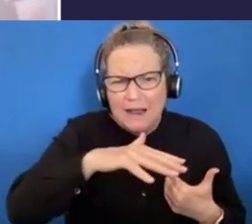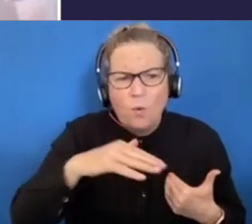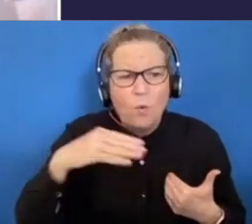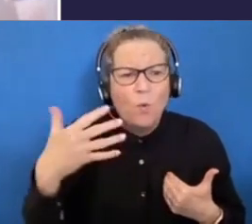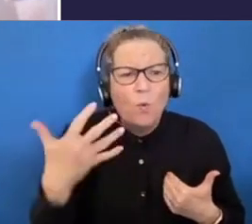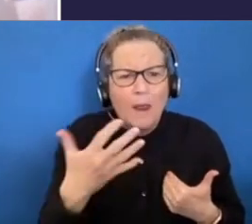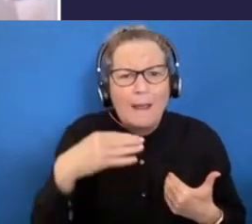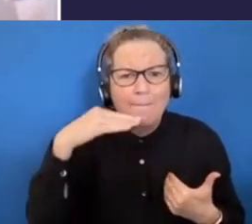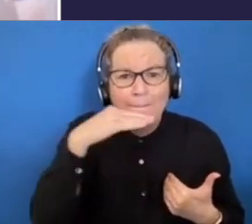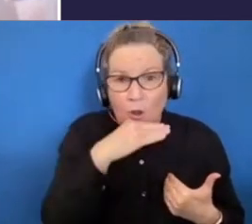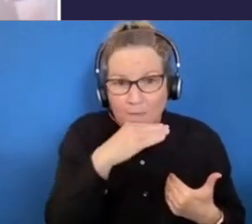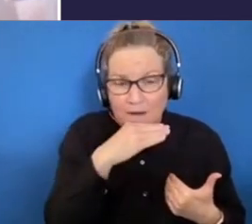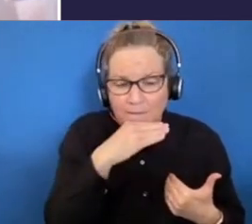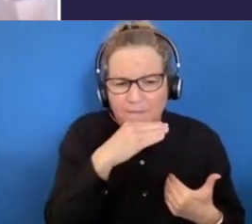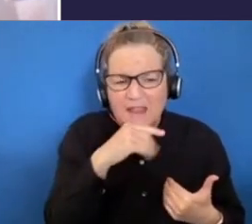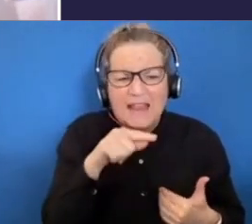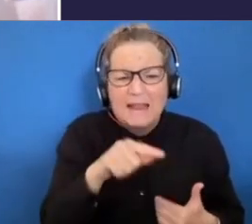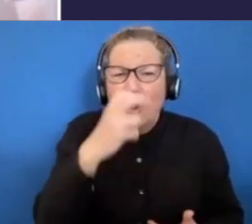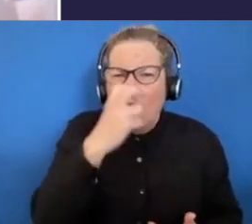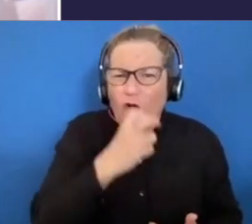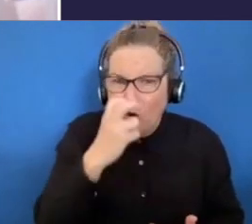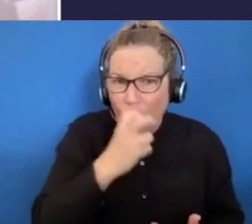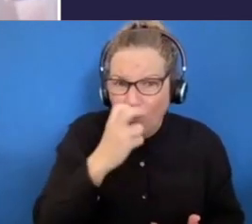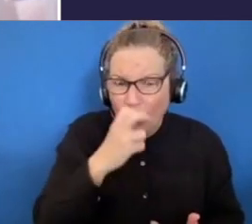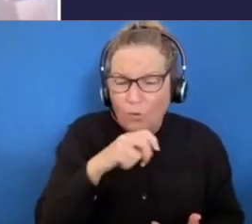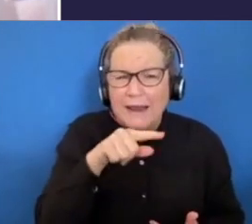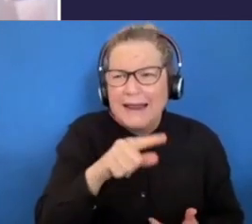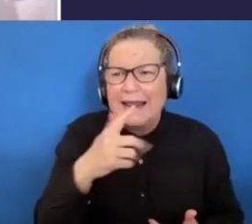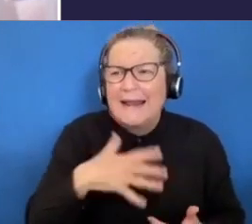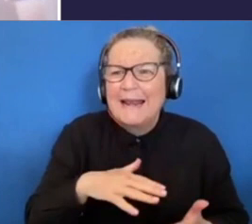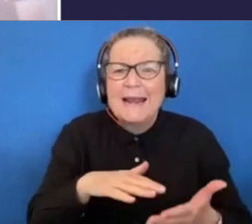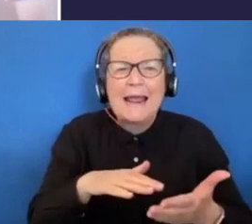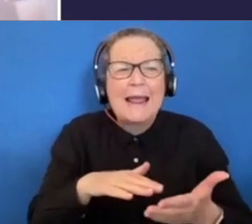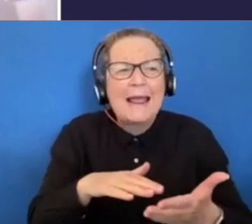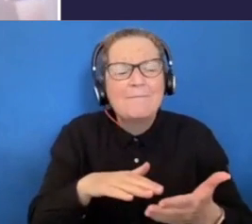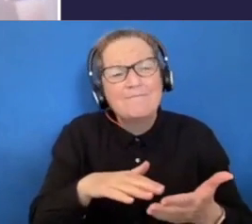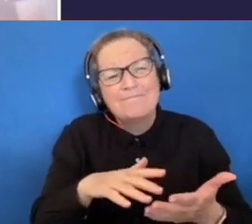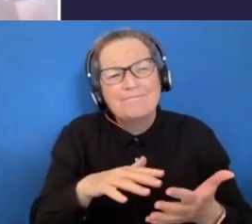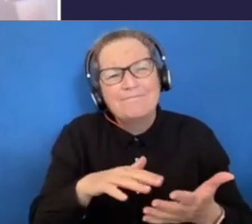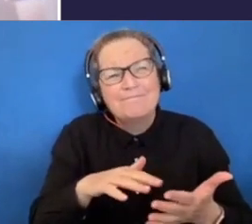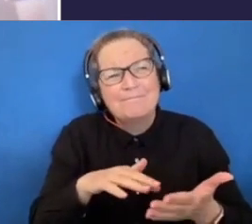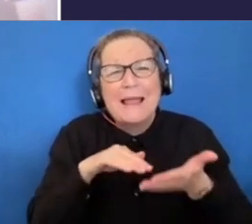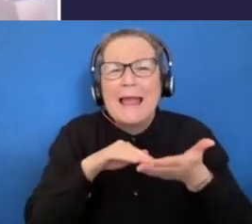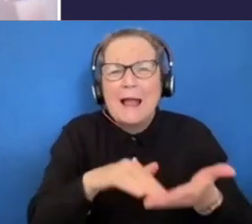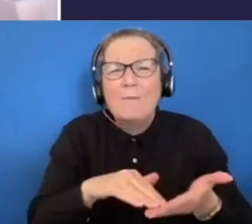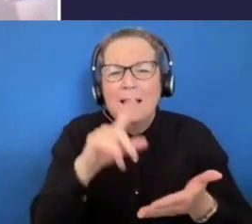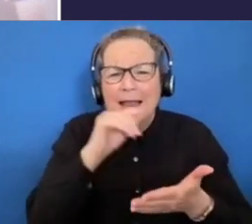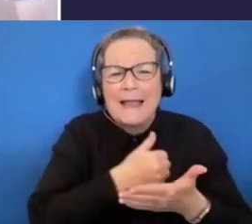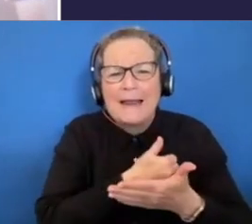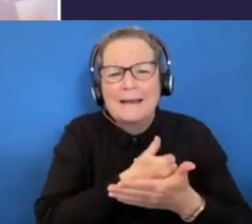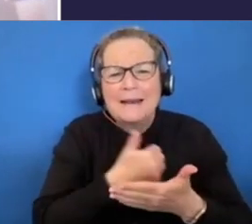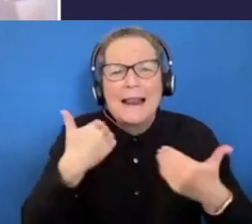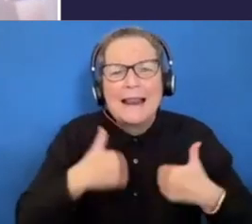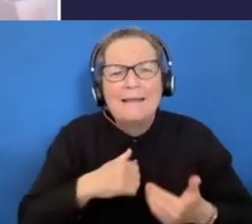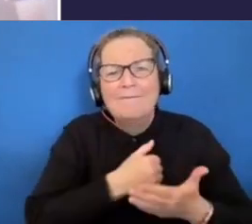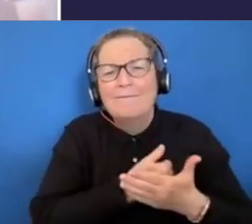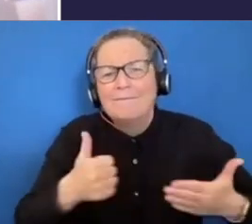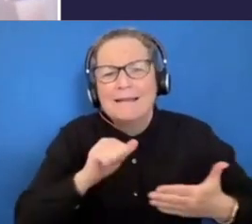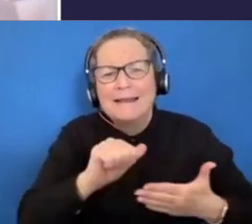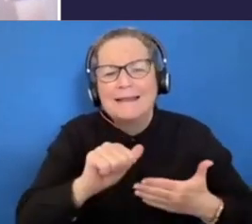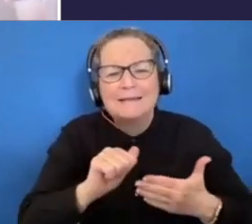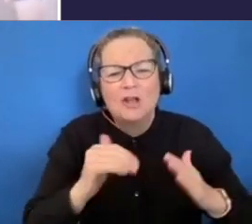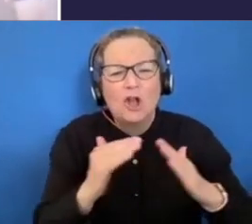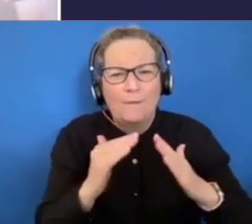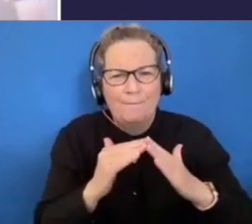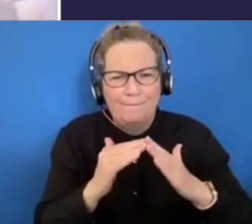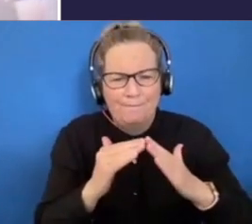Melbourne, quite old, but he needed just a bit of help to continue living in his own home. And he'd been matched on this register with